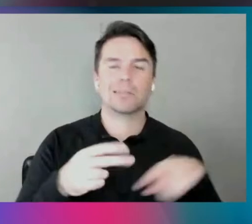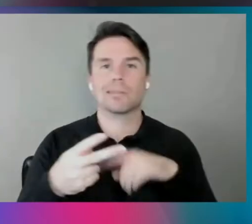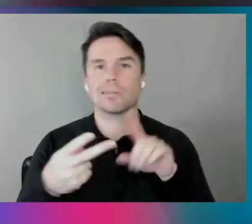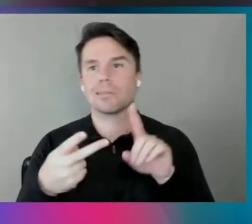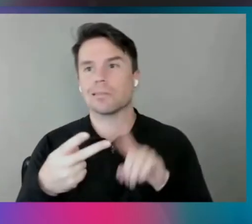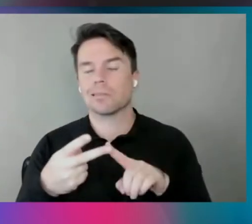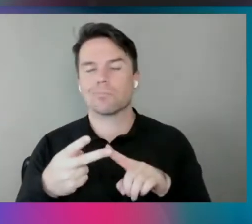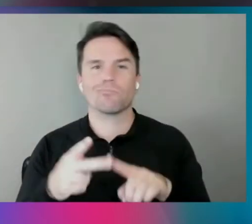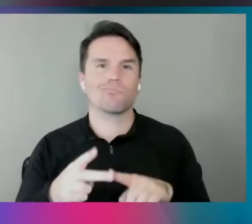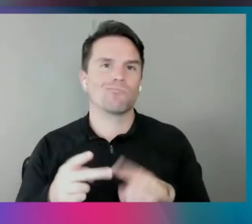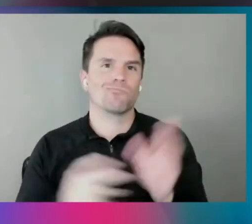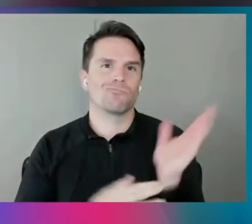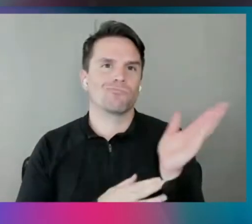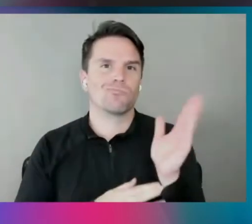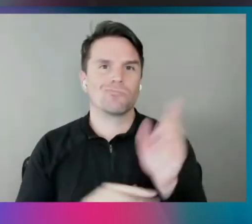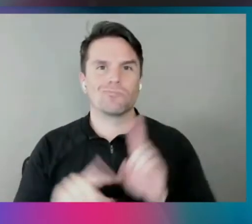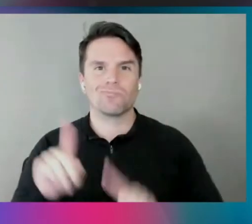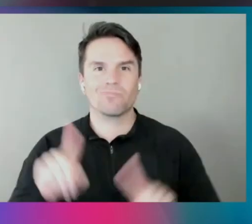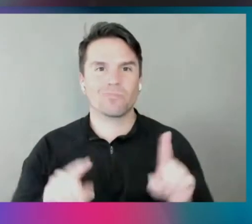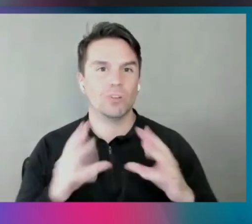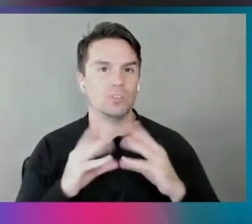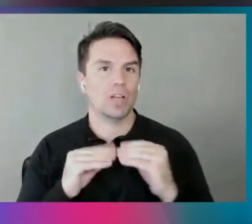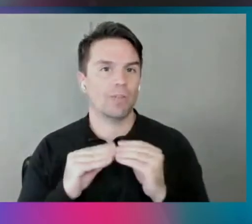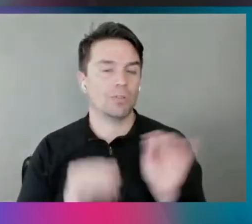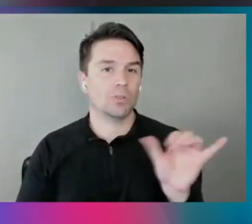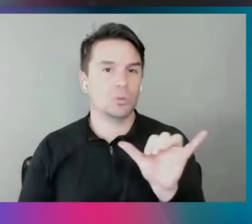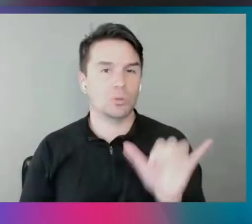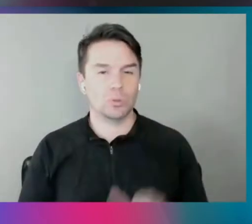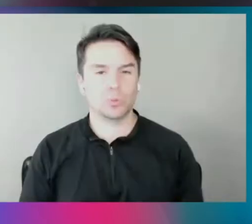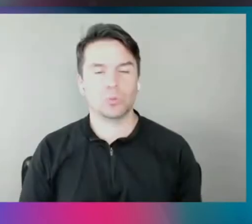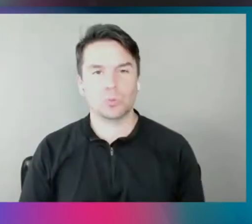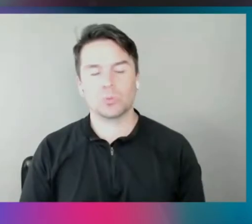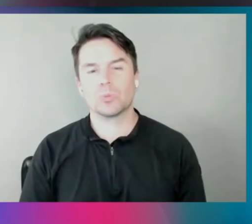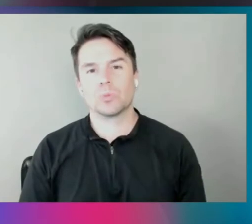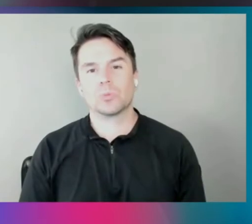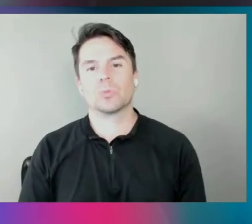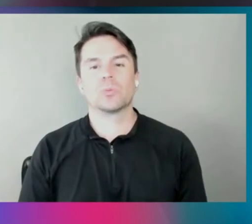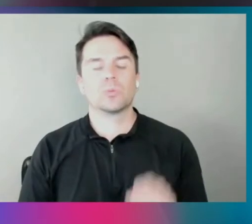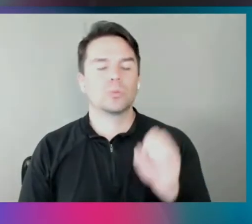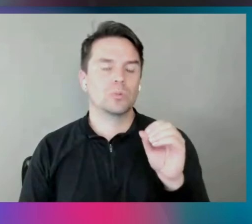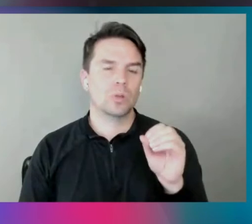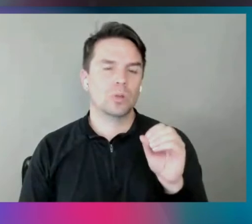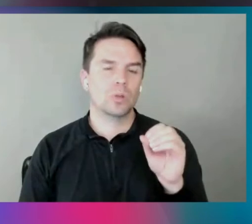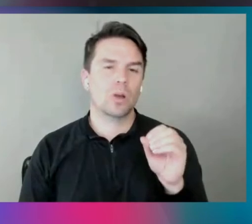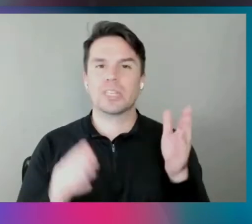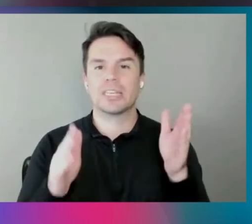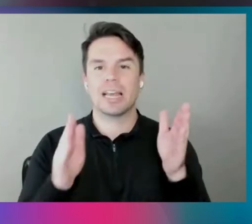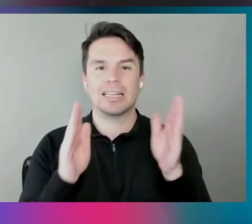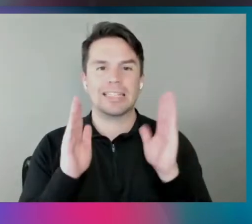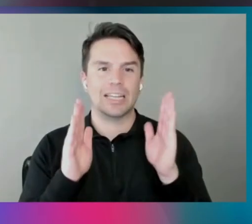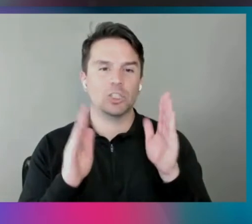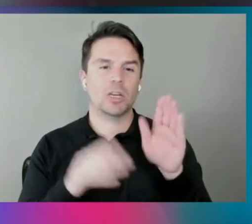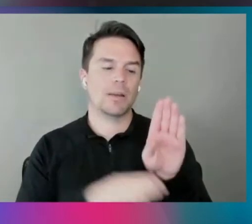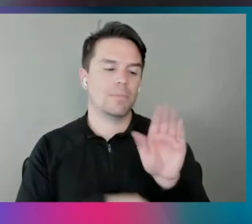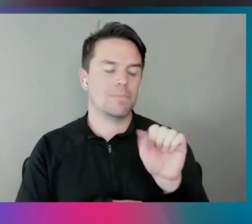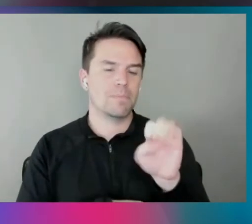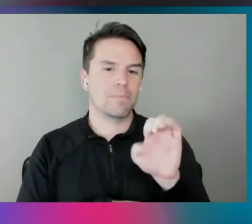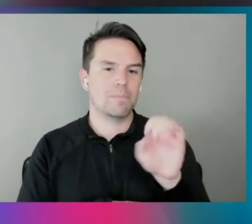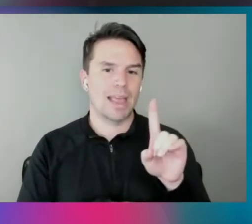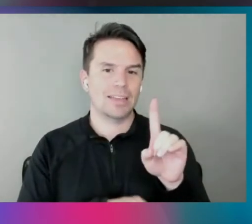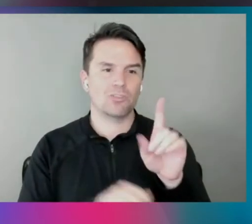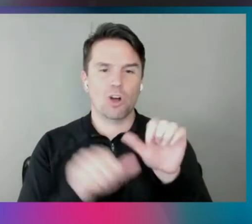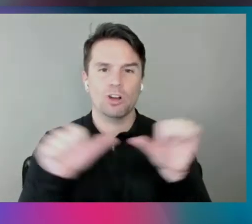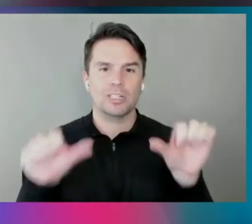conferences as well. So it's the attention-based architecture is detailing the underlying